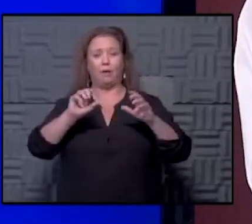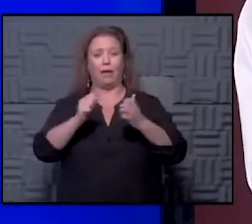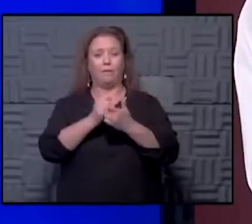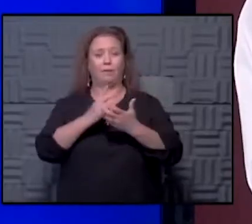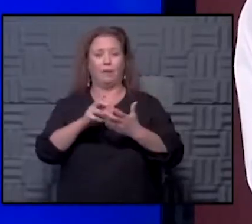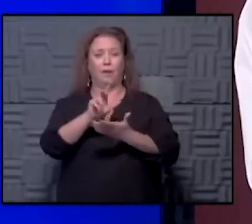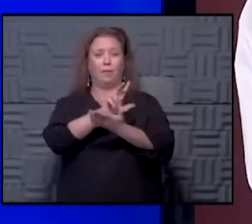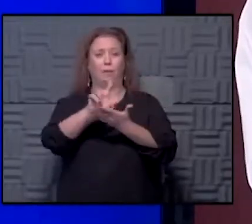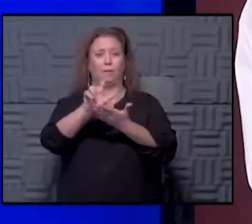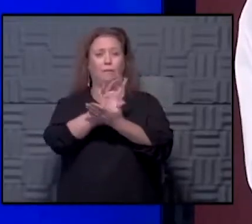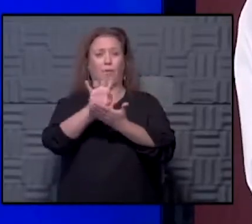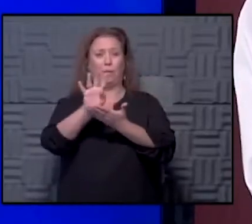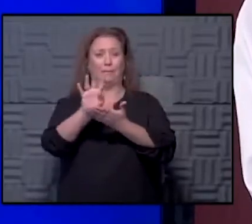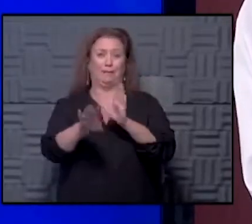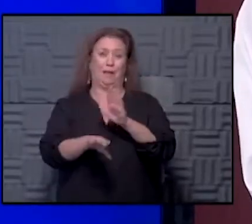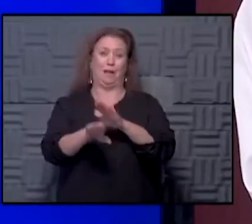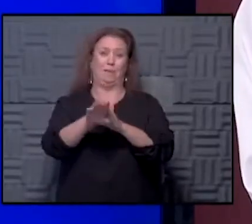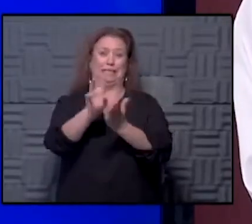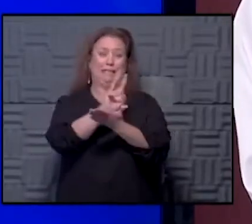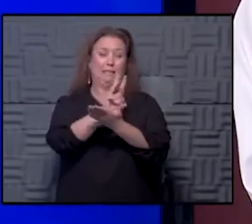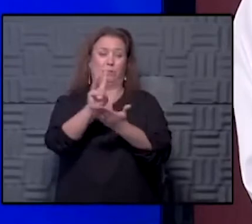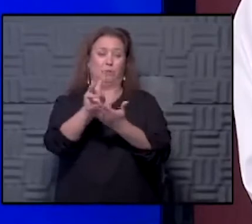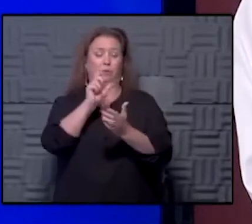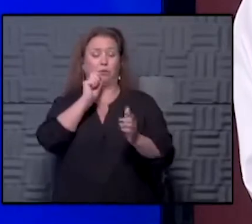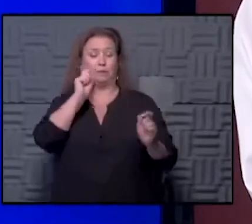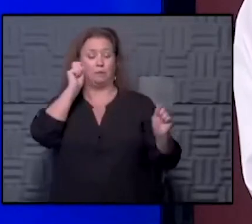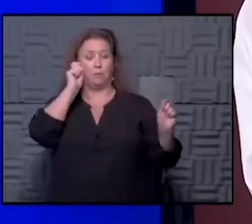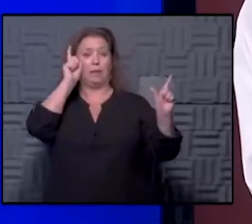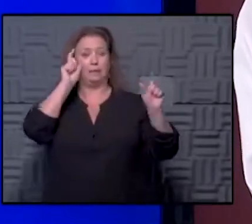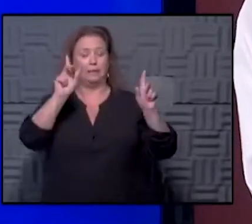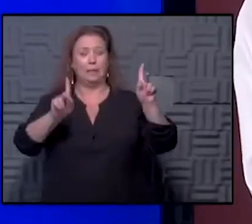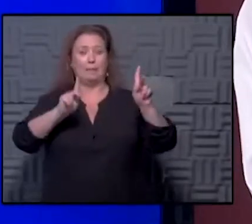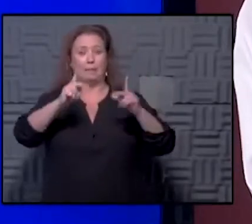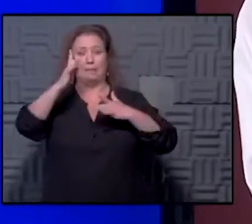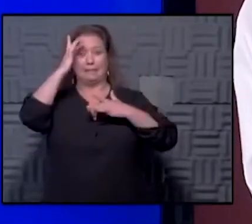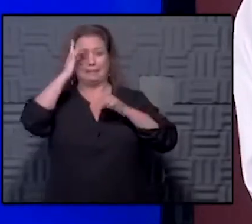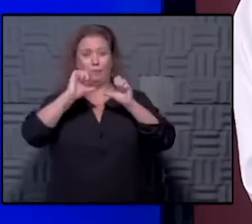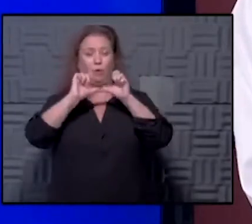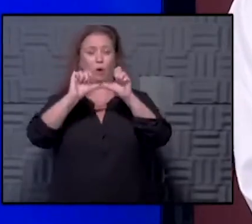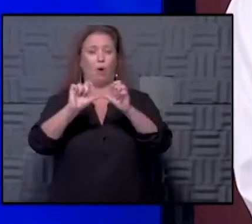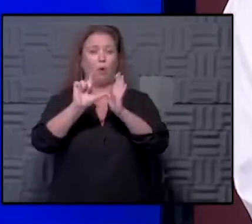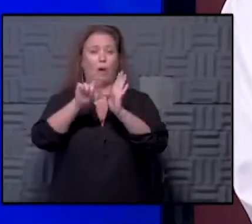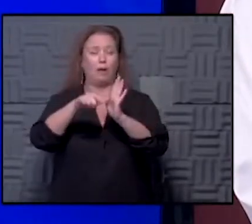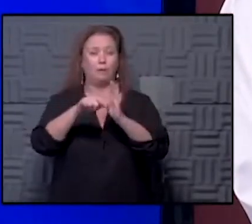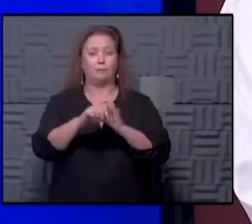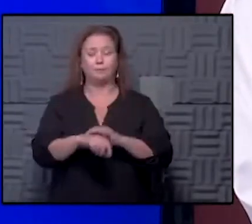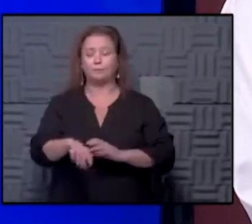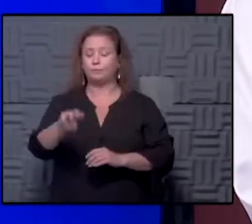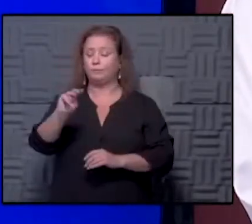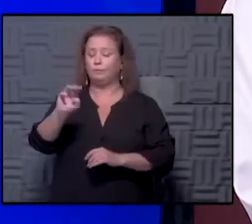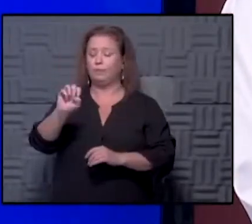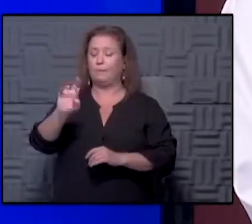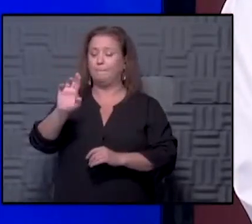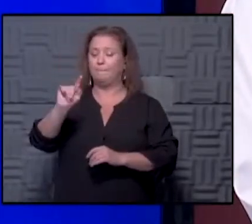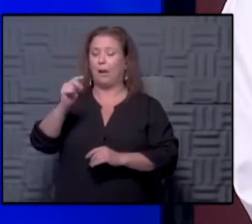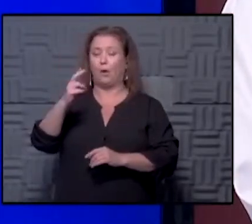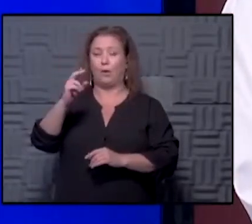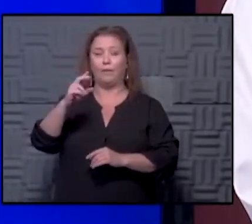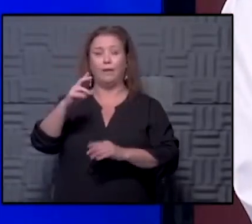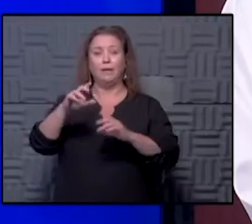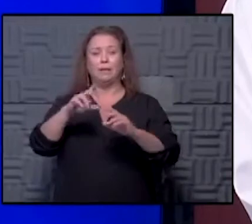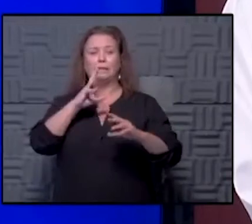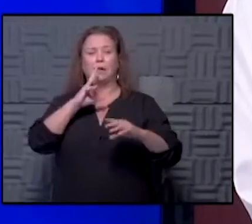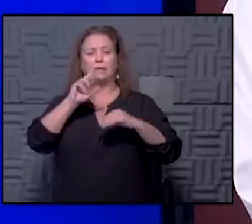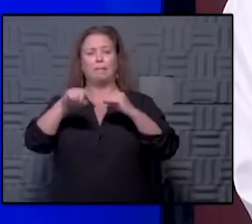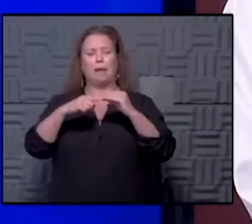that. It'd take 3 or 4 weeks, 6 weeks. And so I wouldn't be surprised that people are going to be sick for a while. And Meredith has a question. She said earlier in the week you